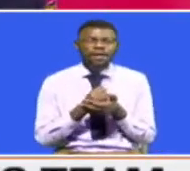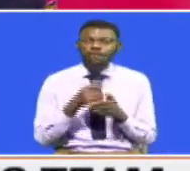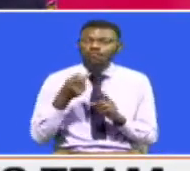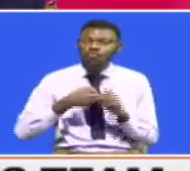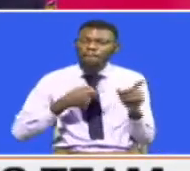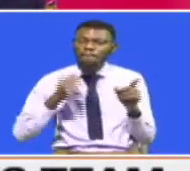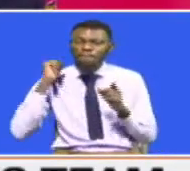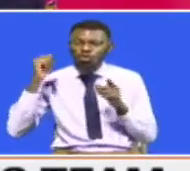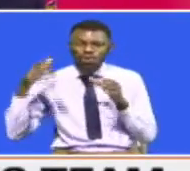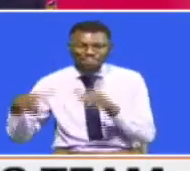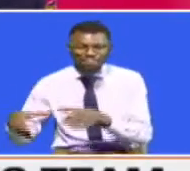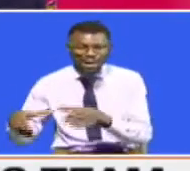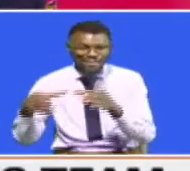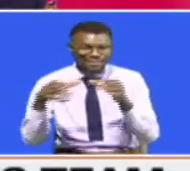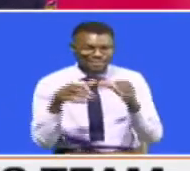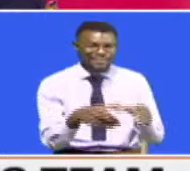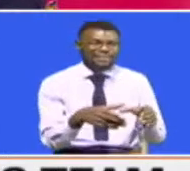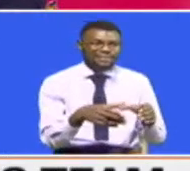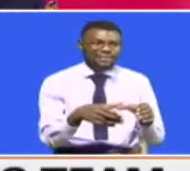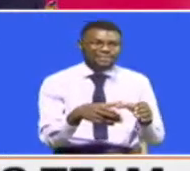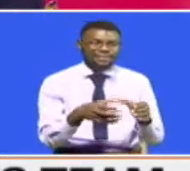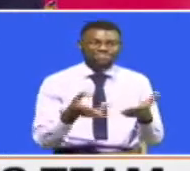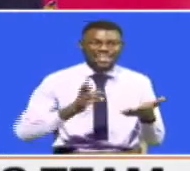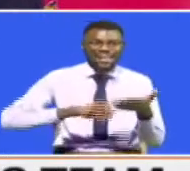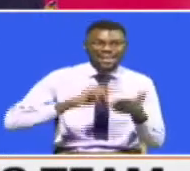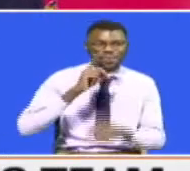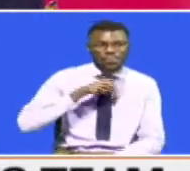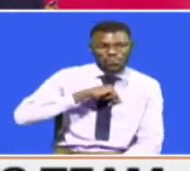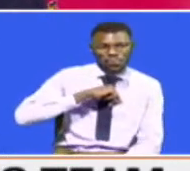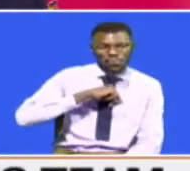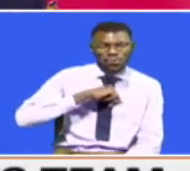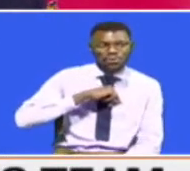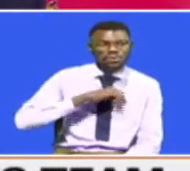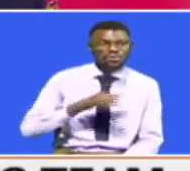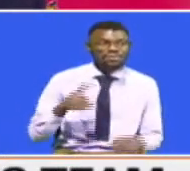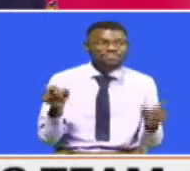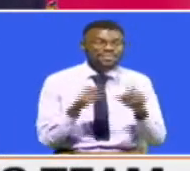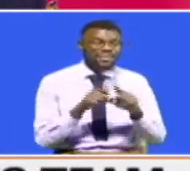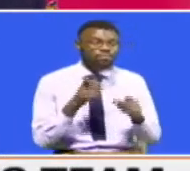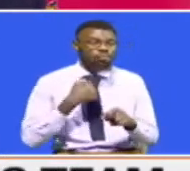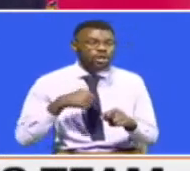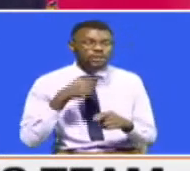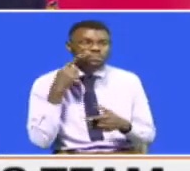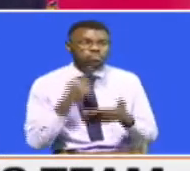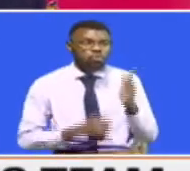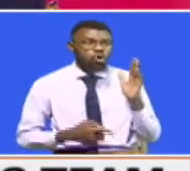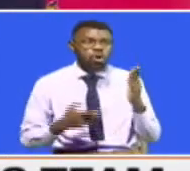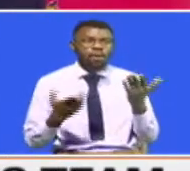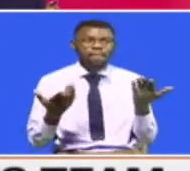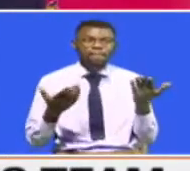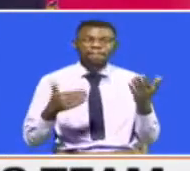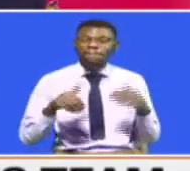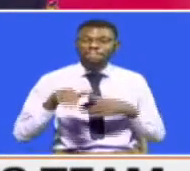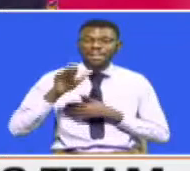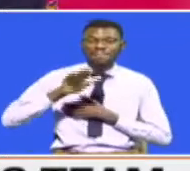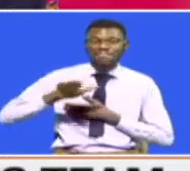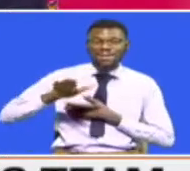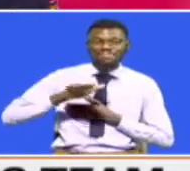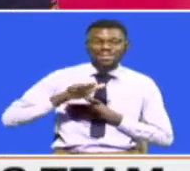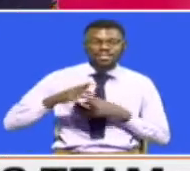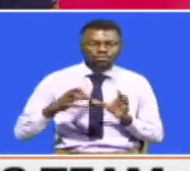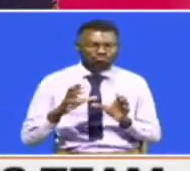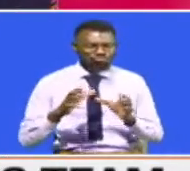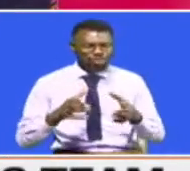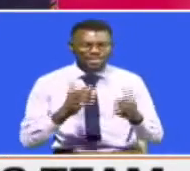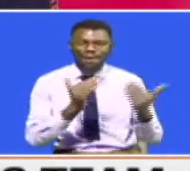political parties under the umbrella of PPLC. And you rightly say that restricting this role to parliamentary parties would defeat the very principle